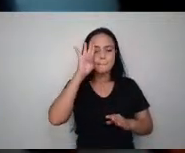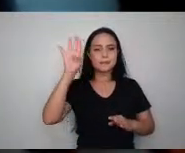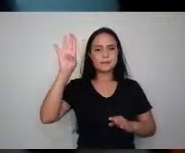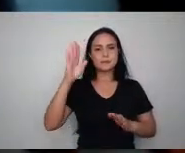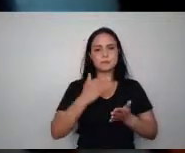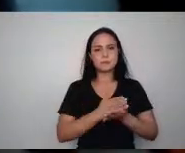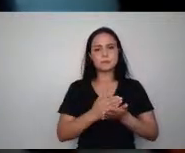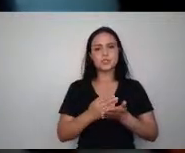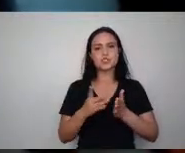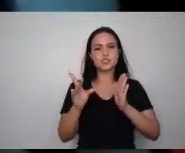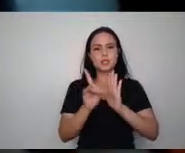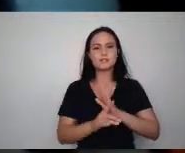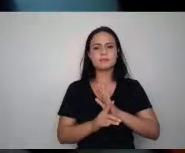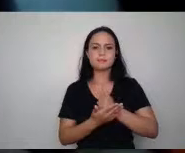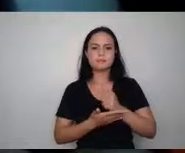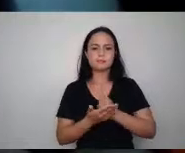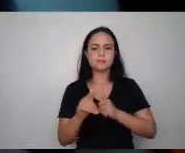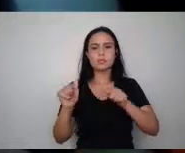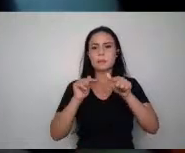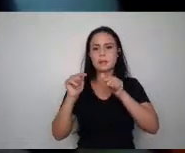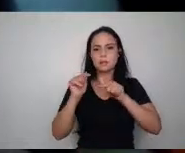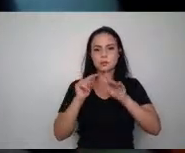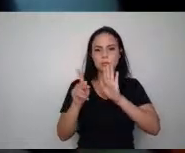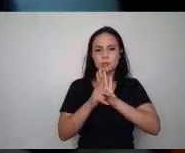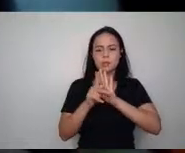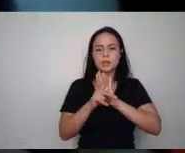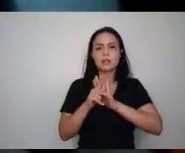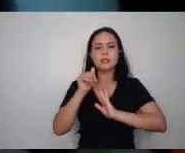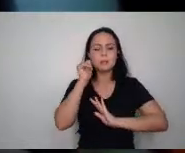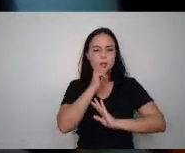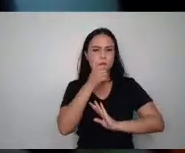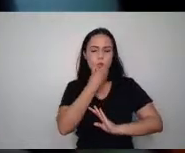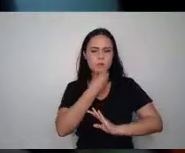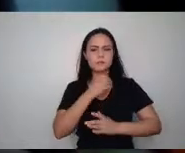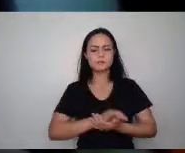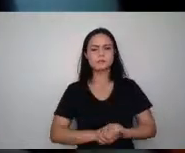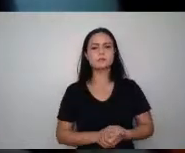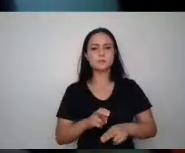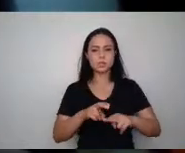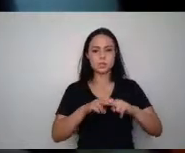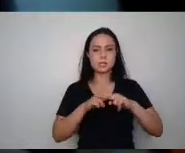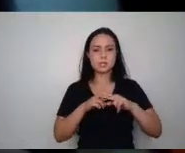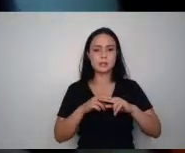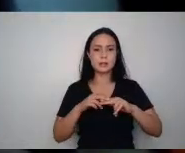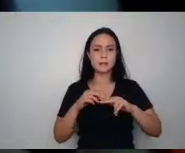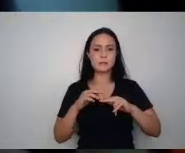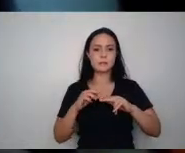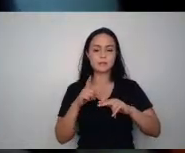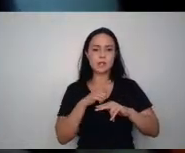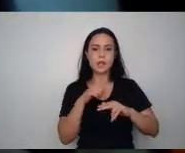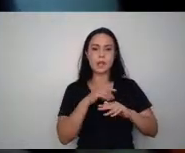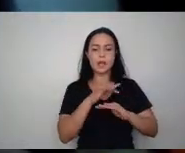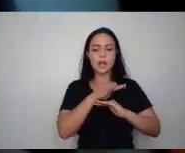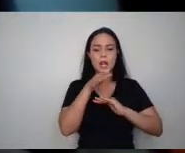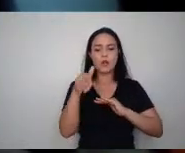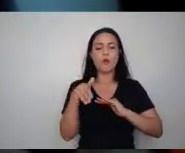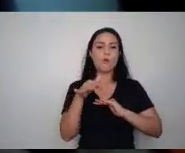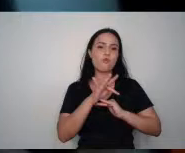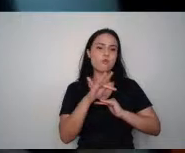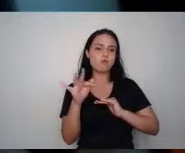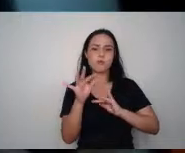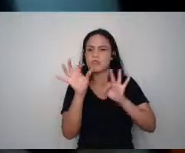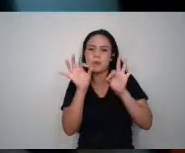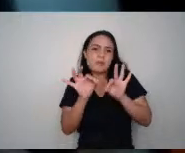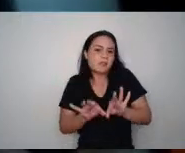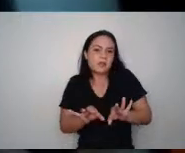to be recognized as fundamental rights for humans and for female and male workers. And even though